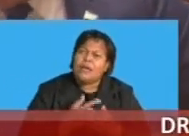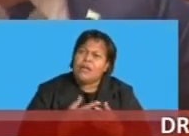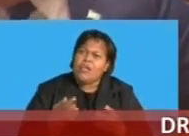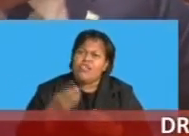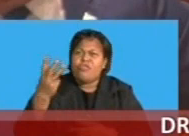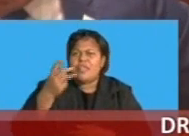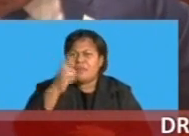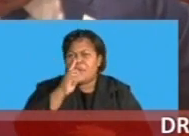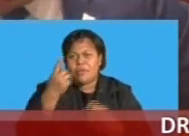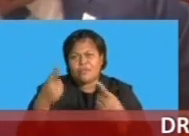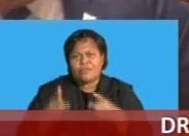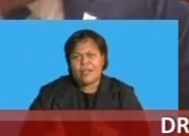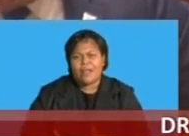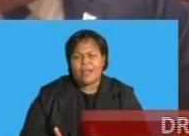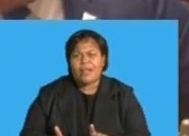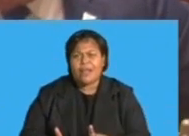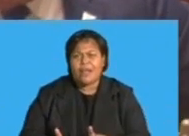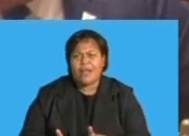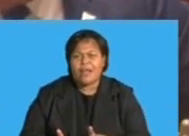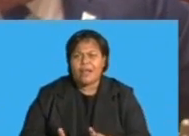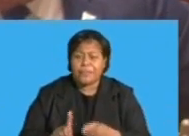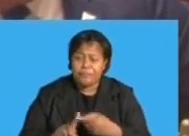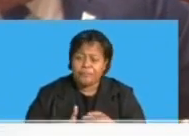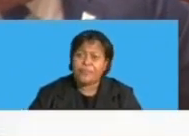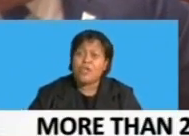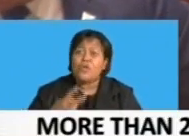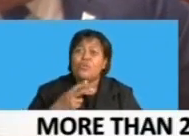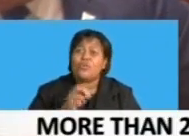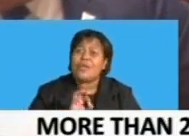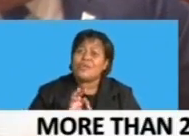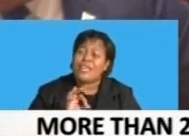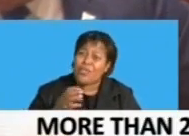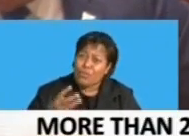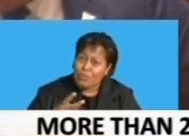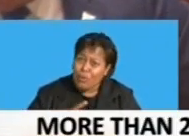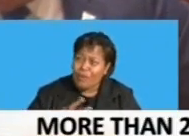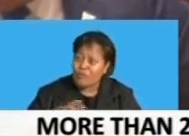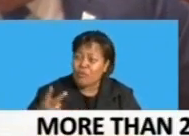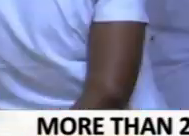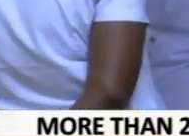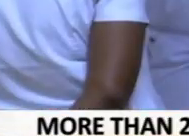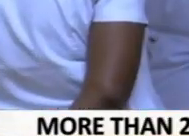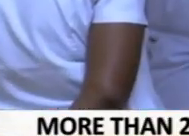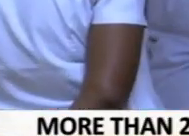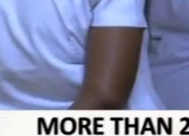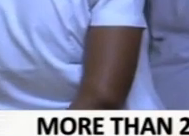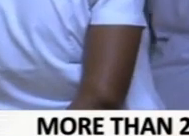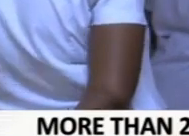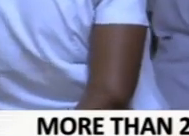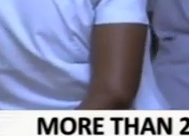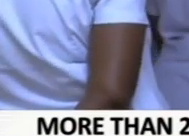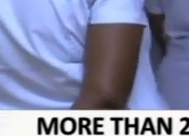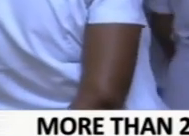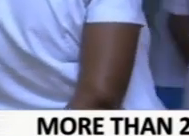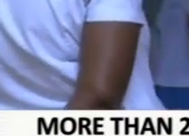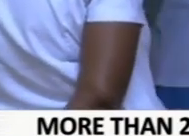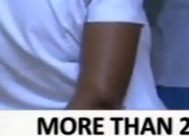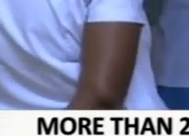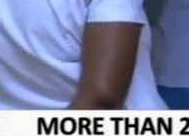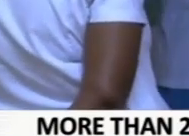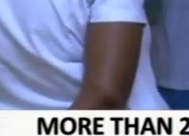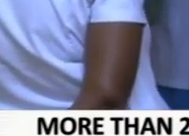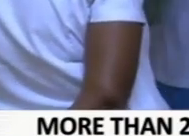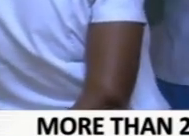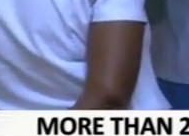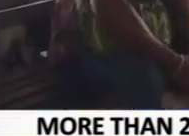people. The other big epidemic was 2012, 2013, and 2014, 2015, where we've had